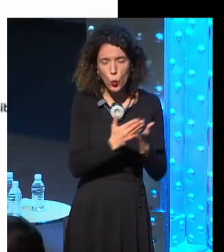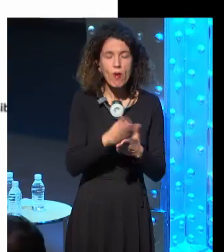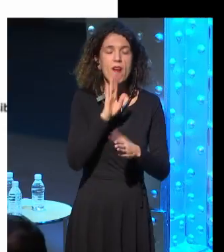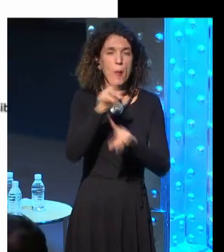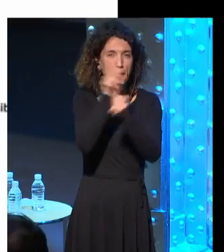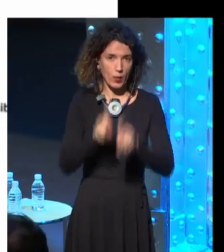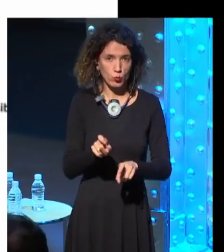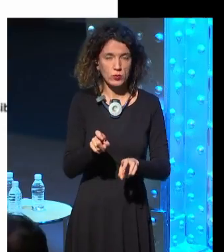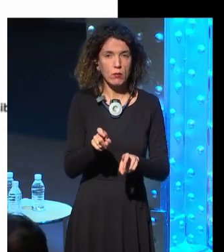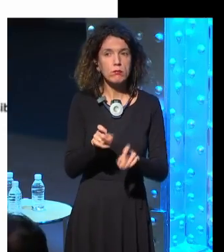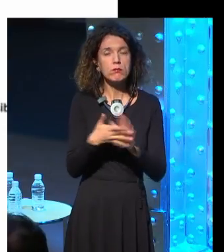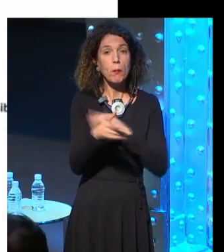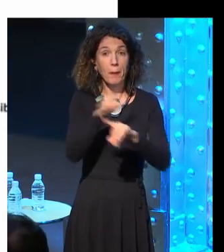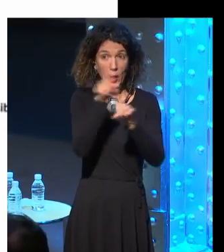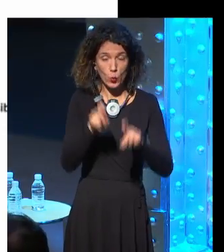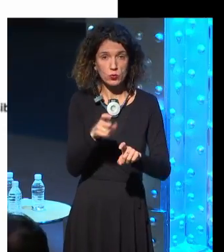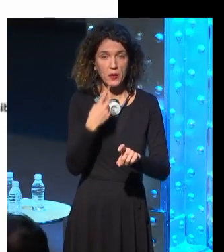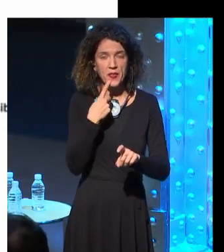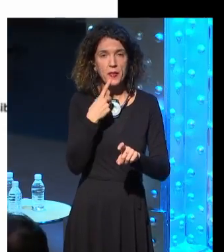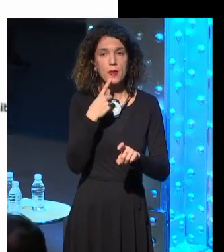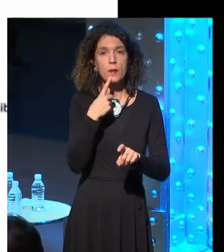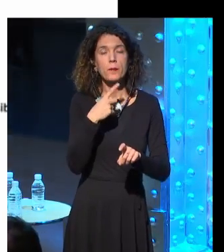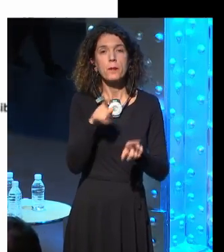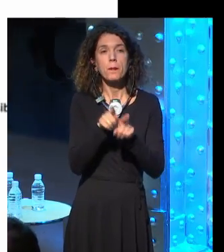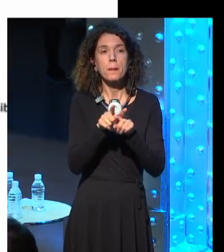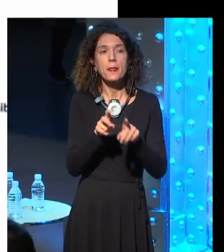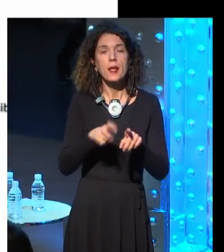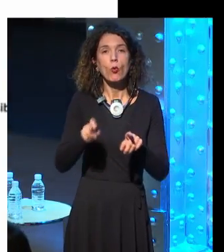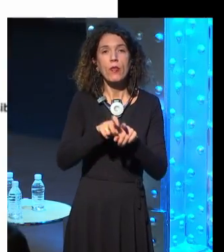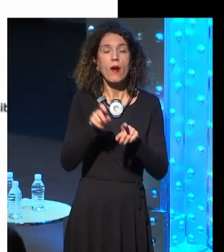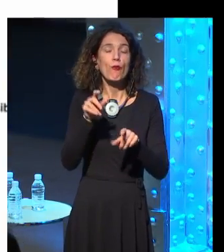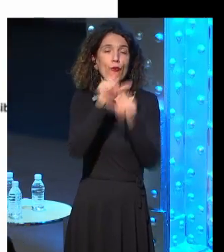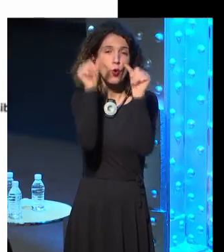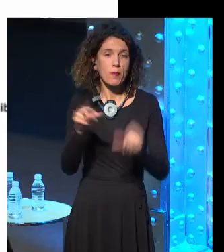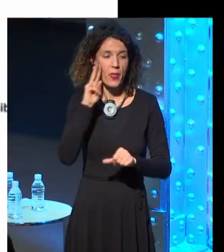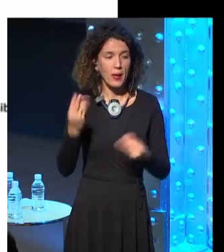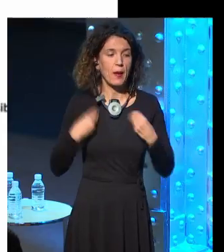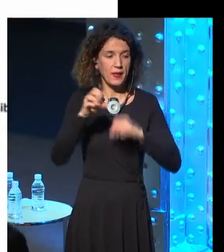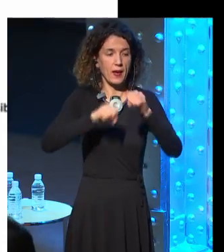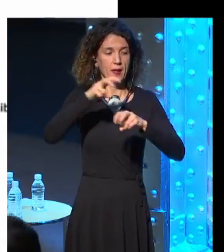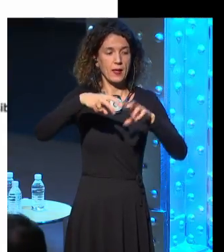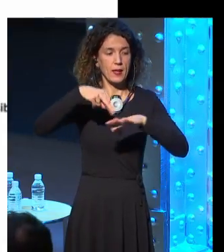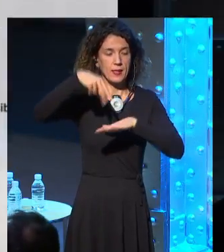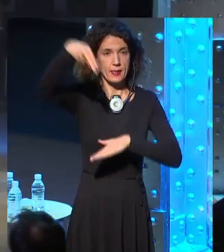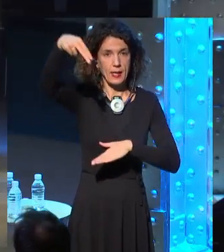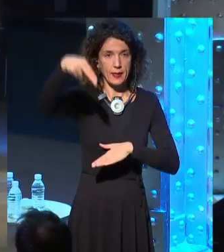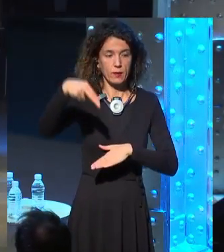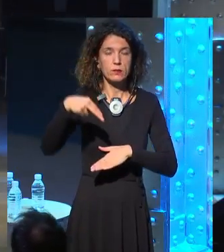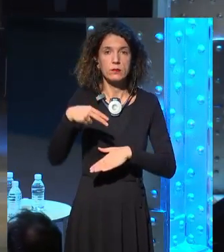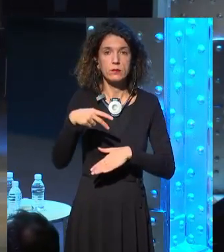ladder is a way of picturing your life. The top of the ladder represents the best possible life for